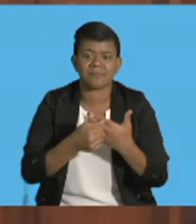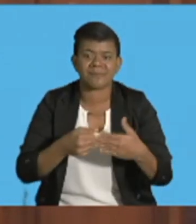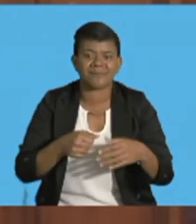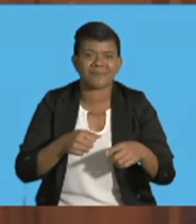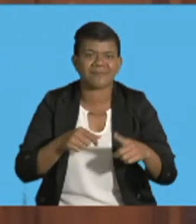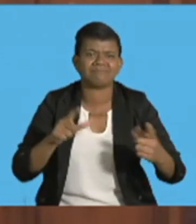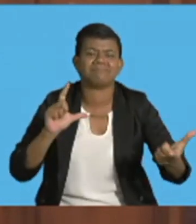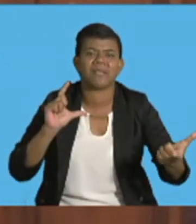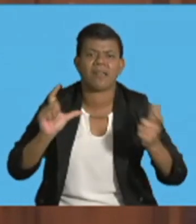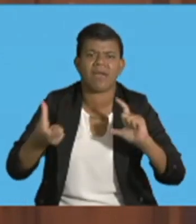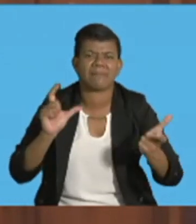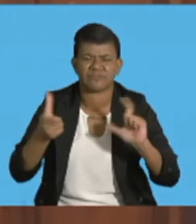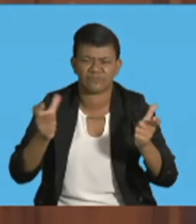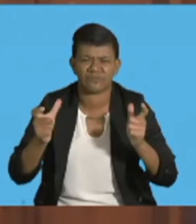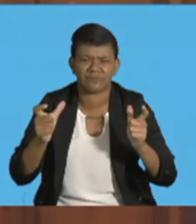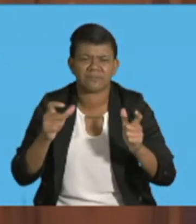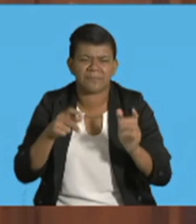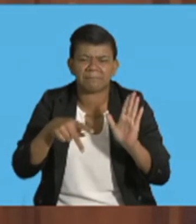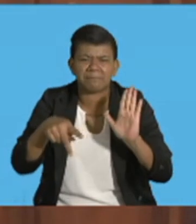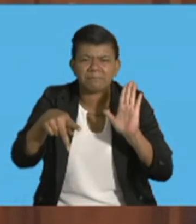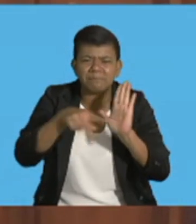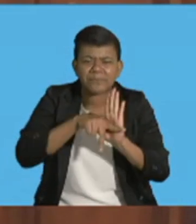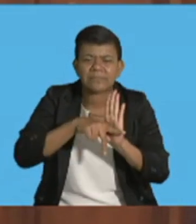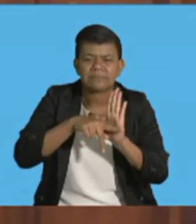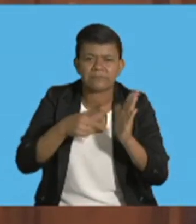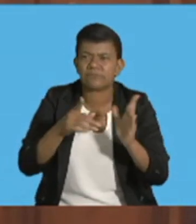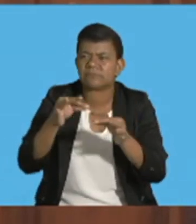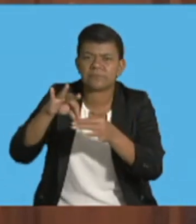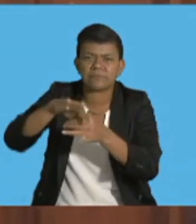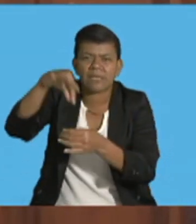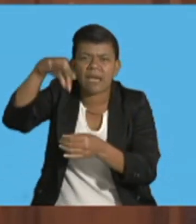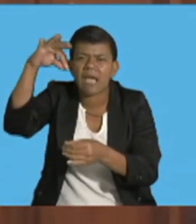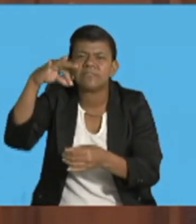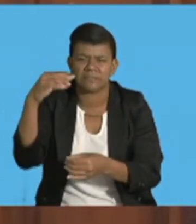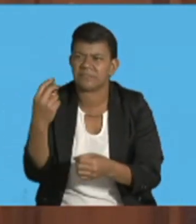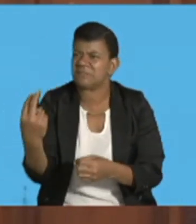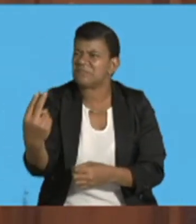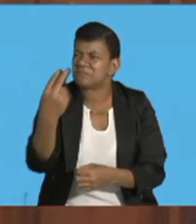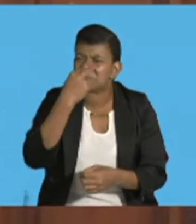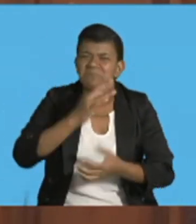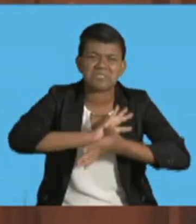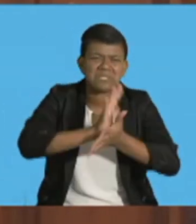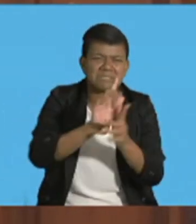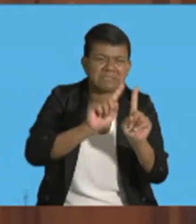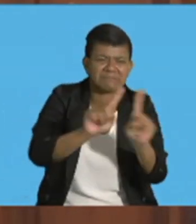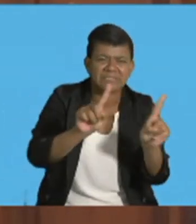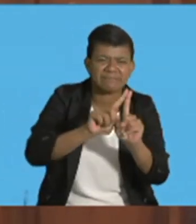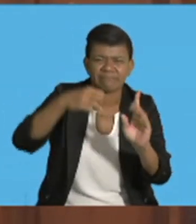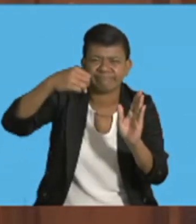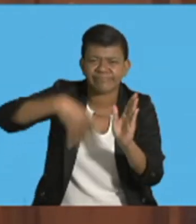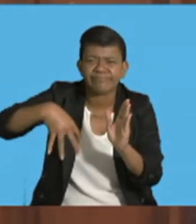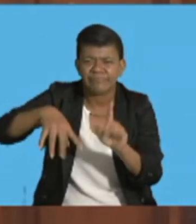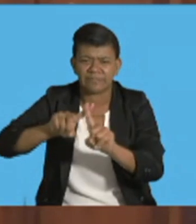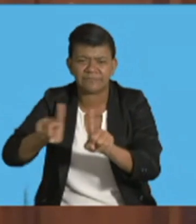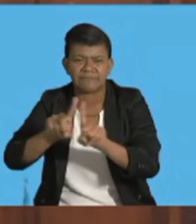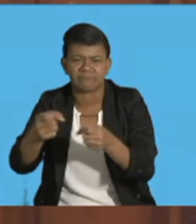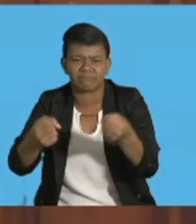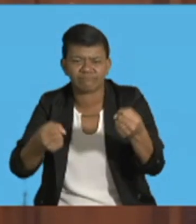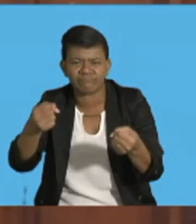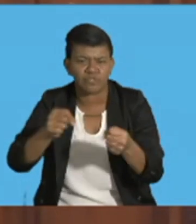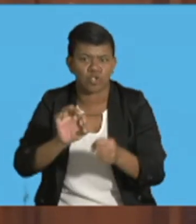countries, including by mobilizing the public and private sector to reach $100 billion per year to